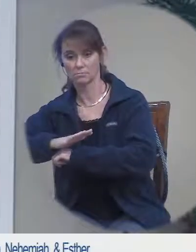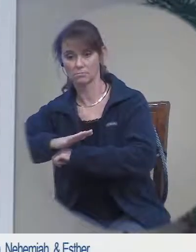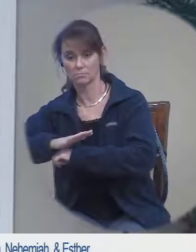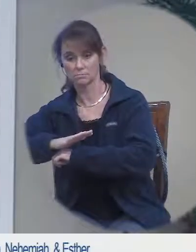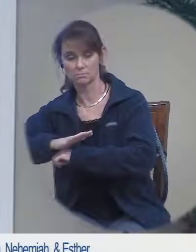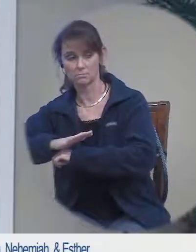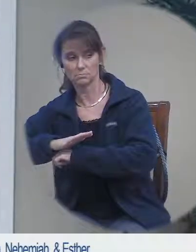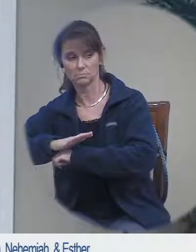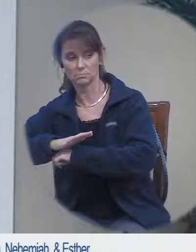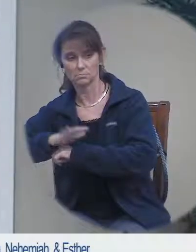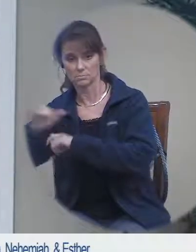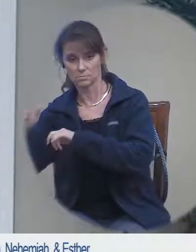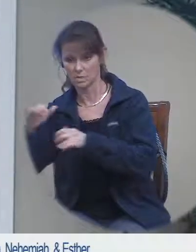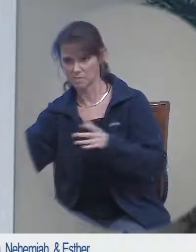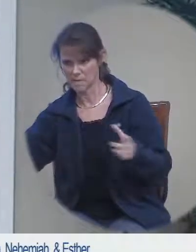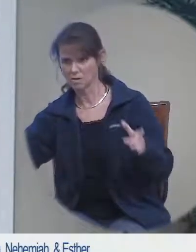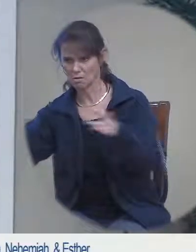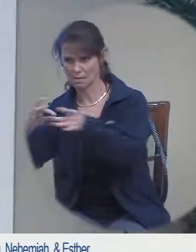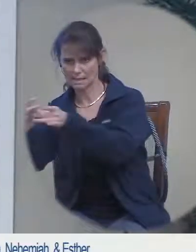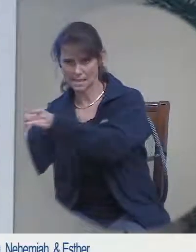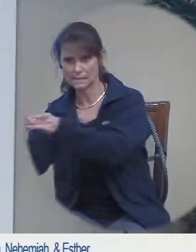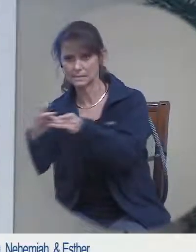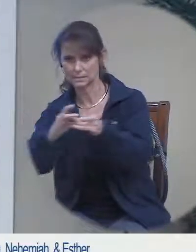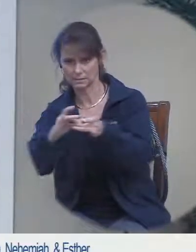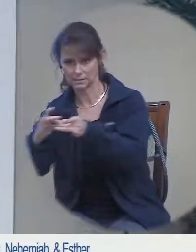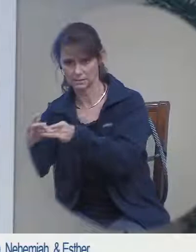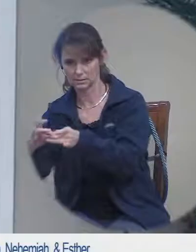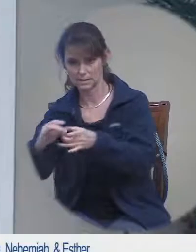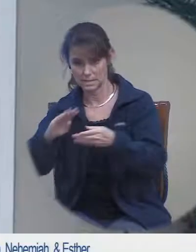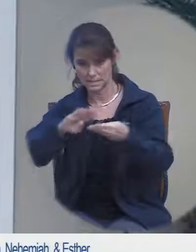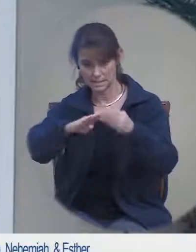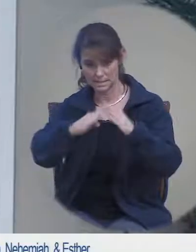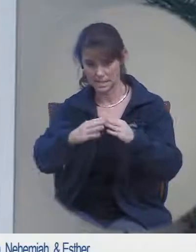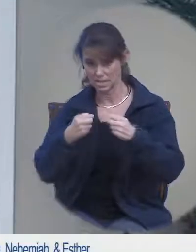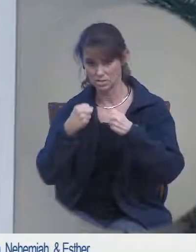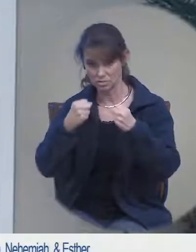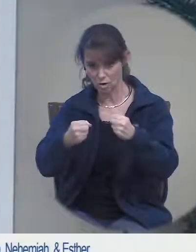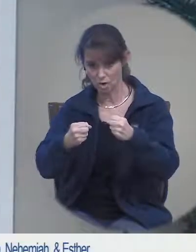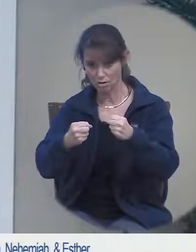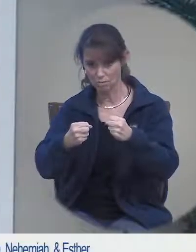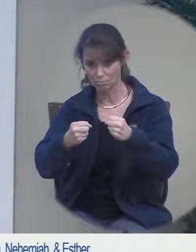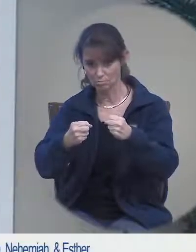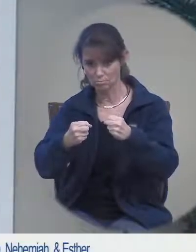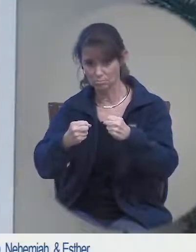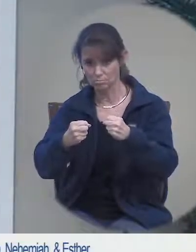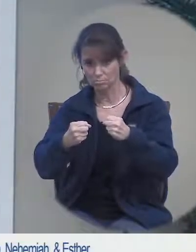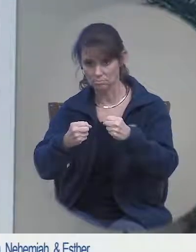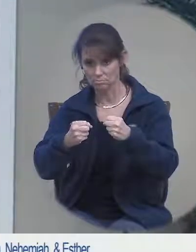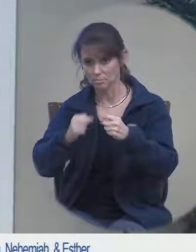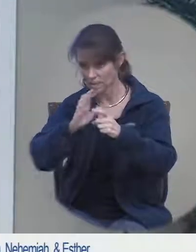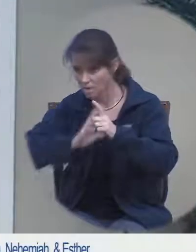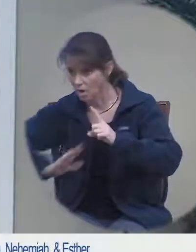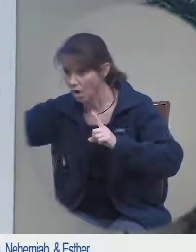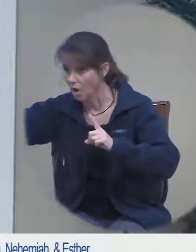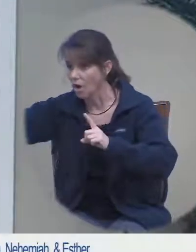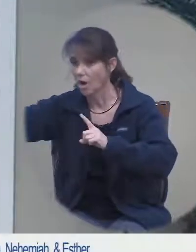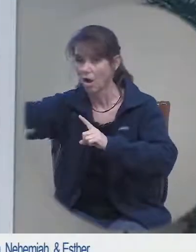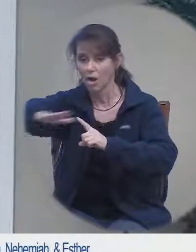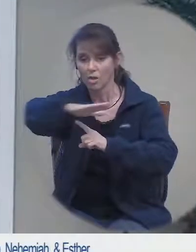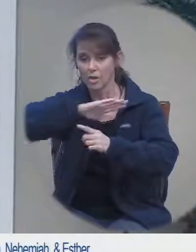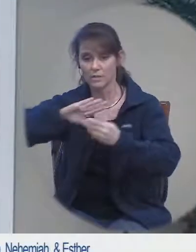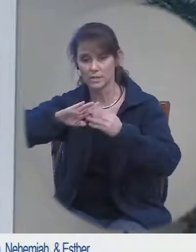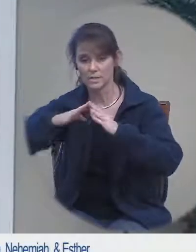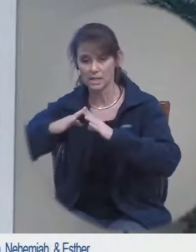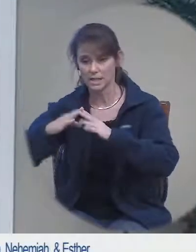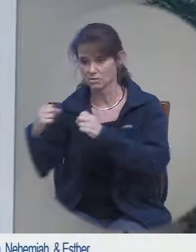times. So I don't know if you heard Larry. Larry brought up the point that it was important for the capital city to be strong. As the capital city